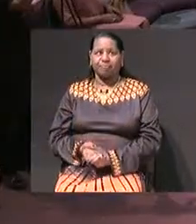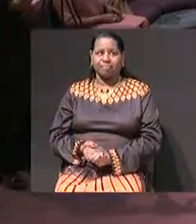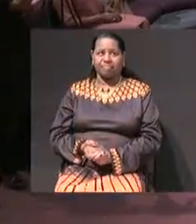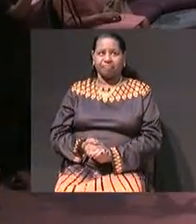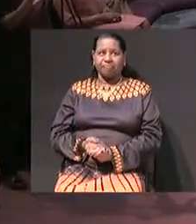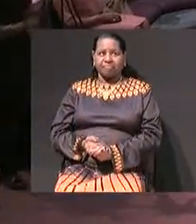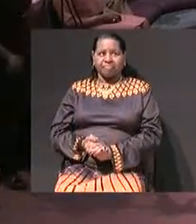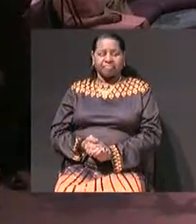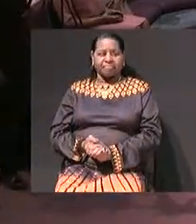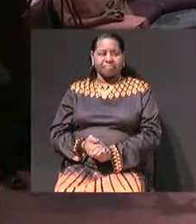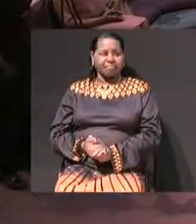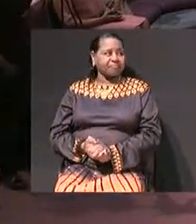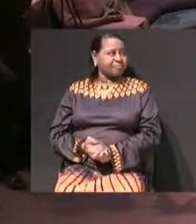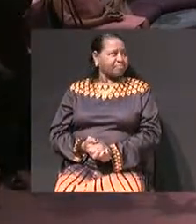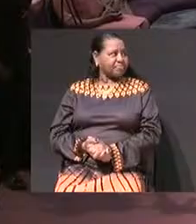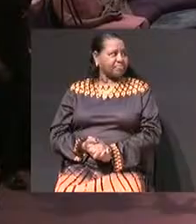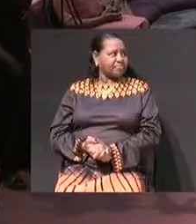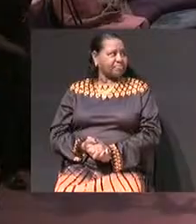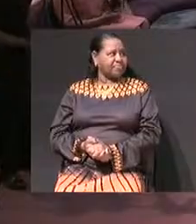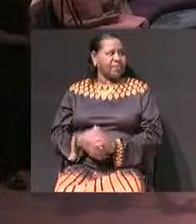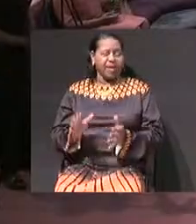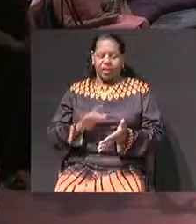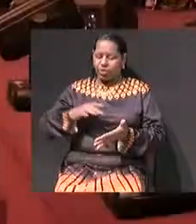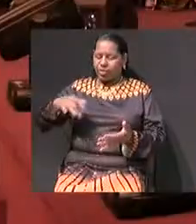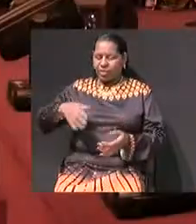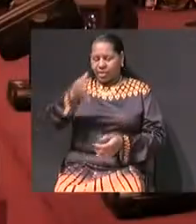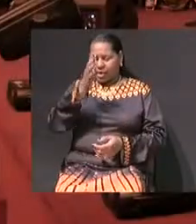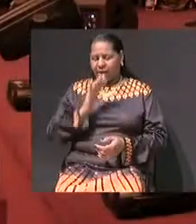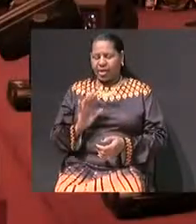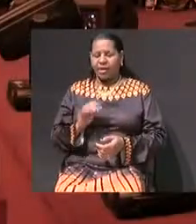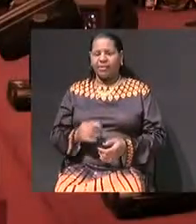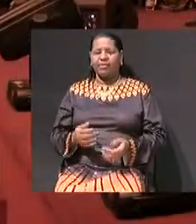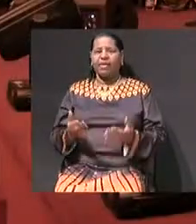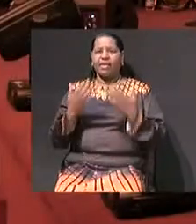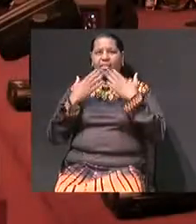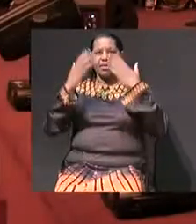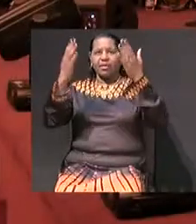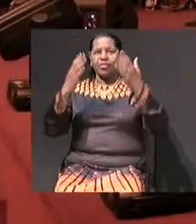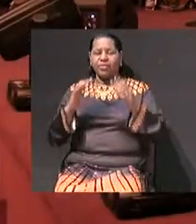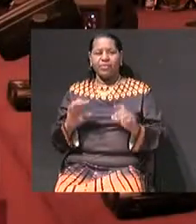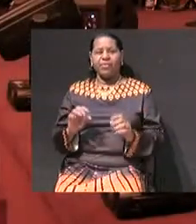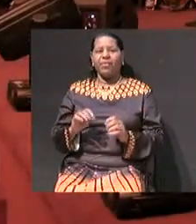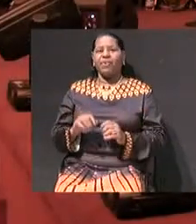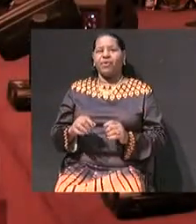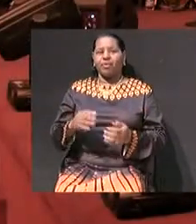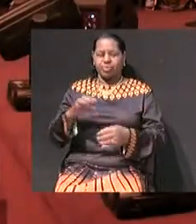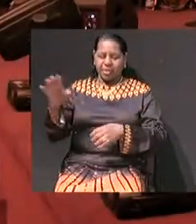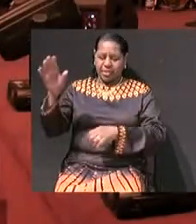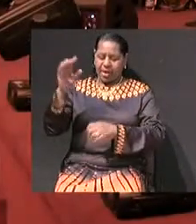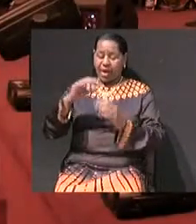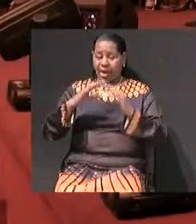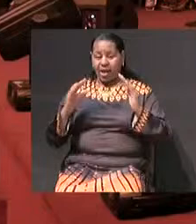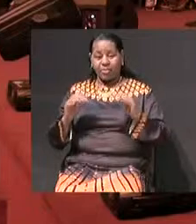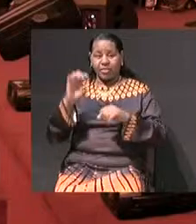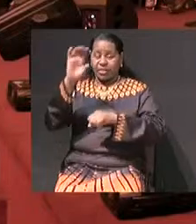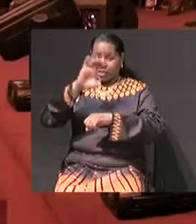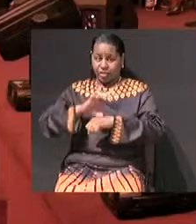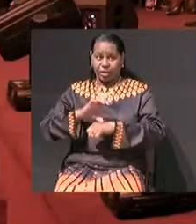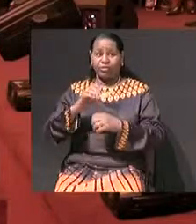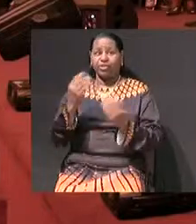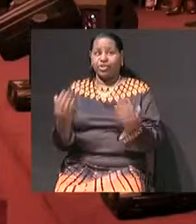Okay, all right. Glory to God. We are grateful to be in the house of the Lord. It's Easter. This is what we do it